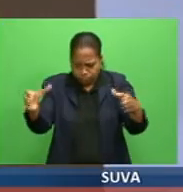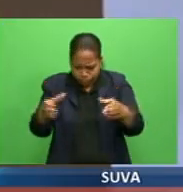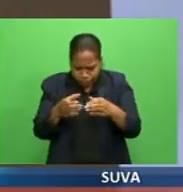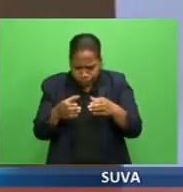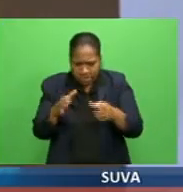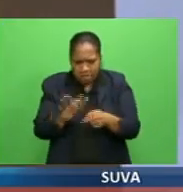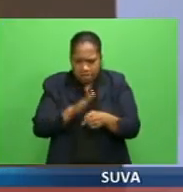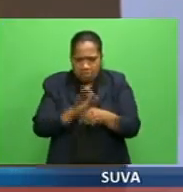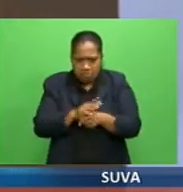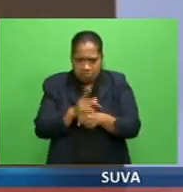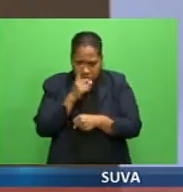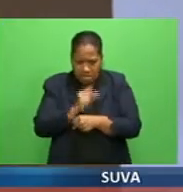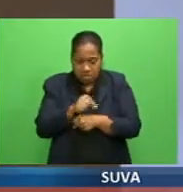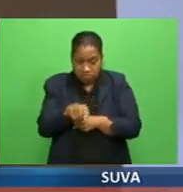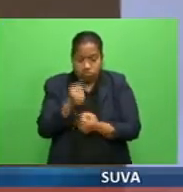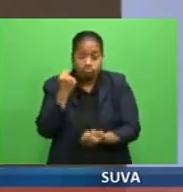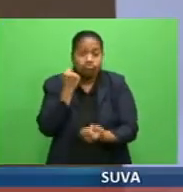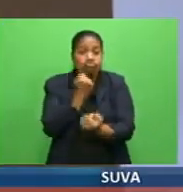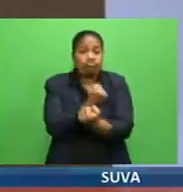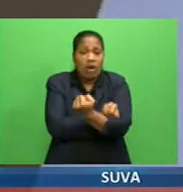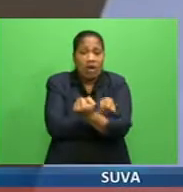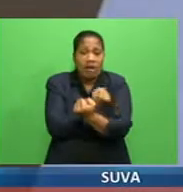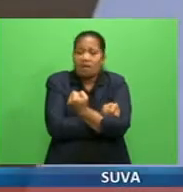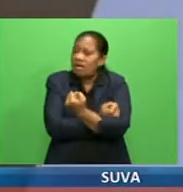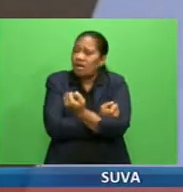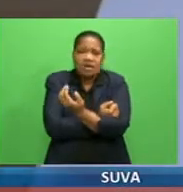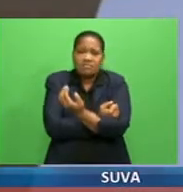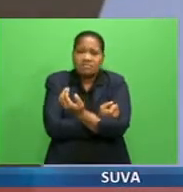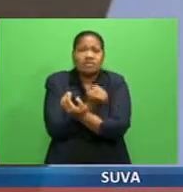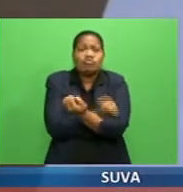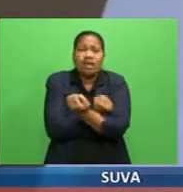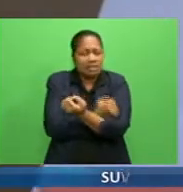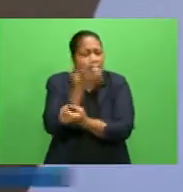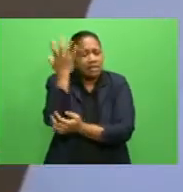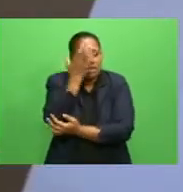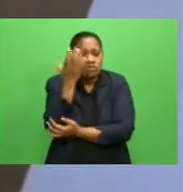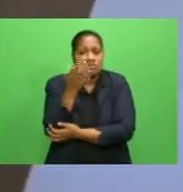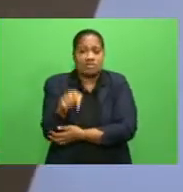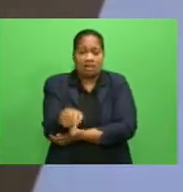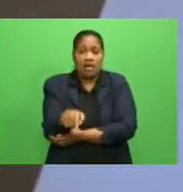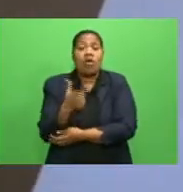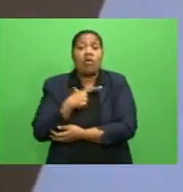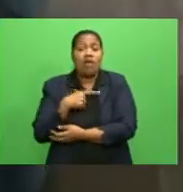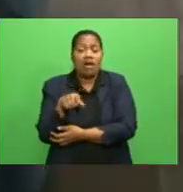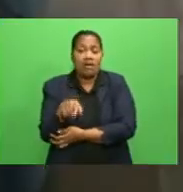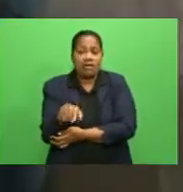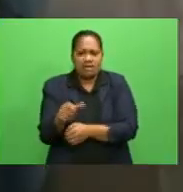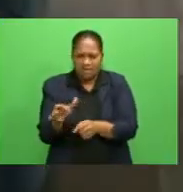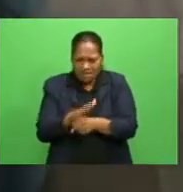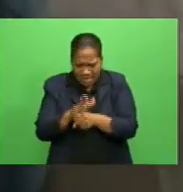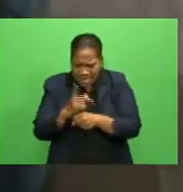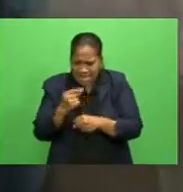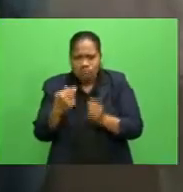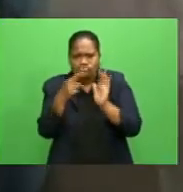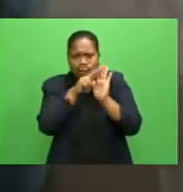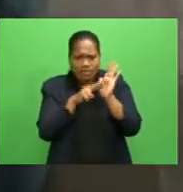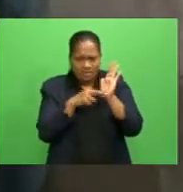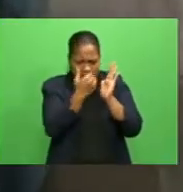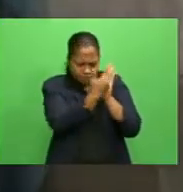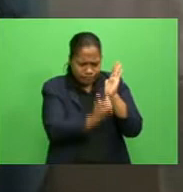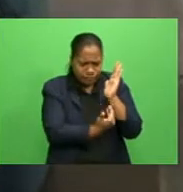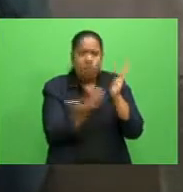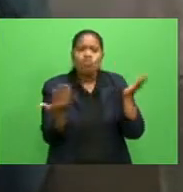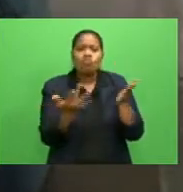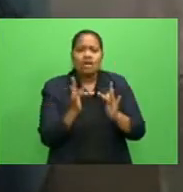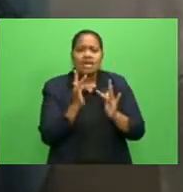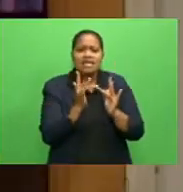is becoming more dangerous as any ordinary person can access the manufacturing recipe of making meth on the internet. These